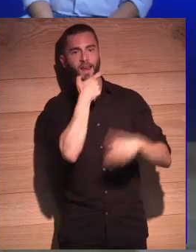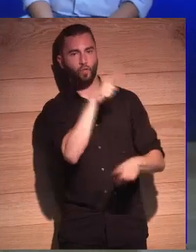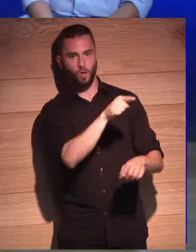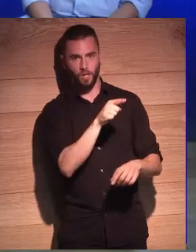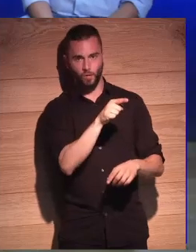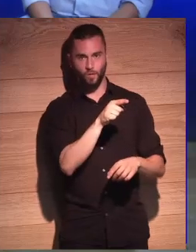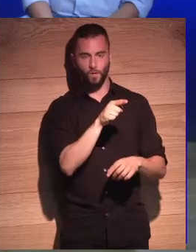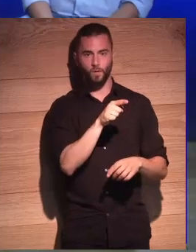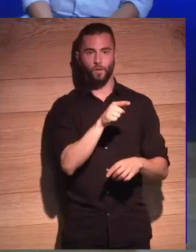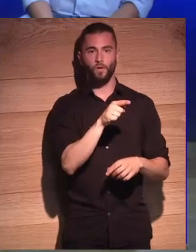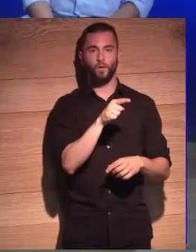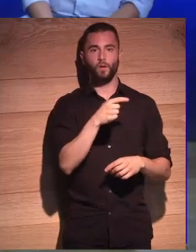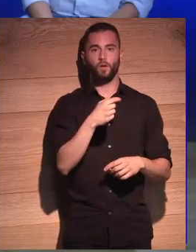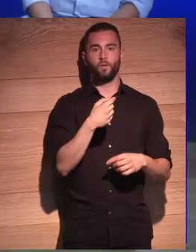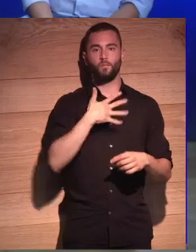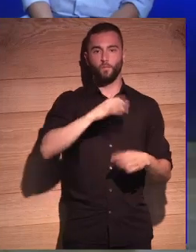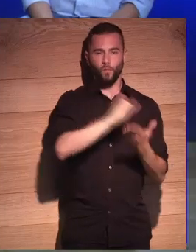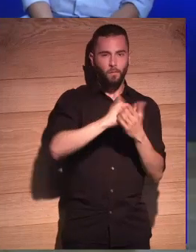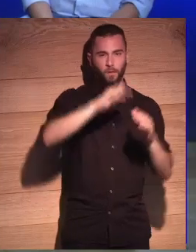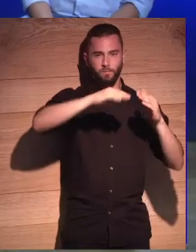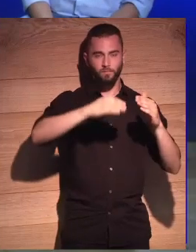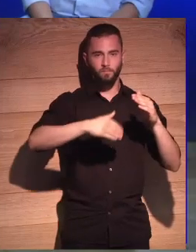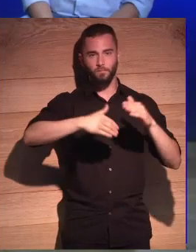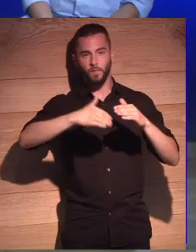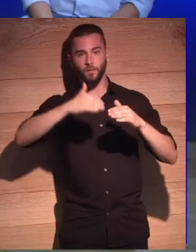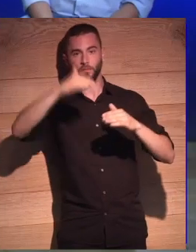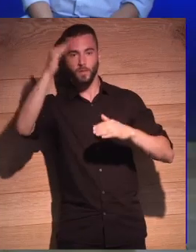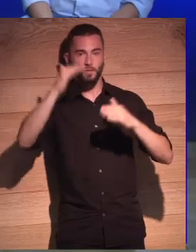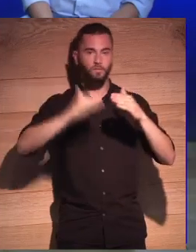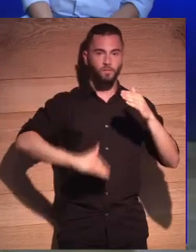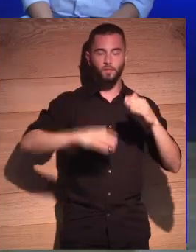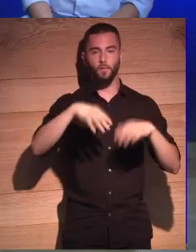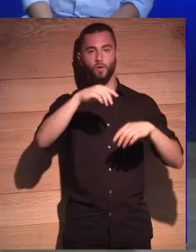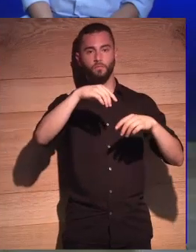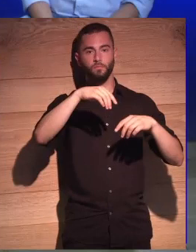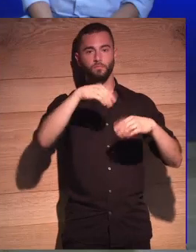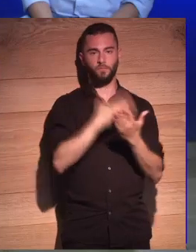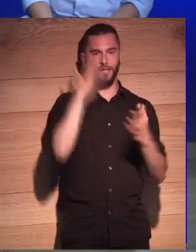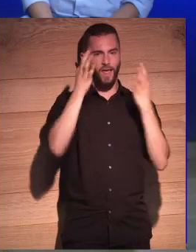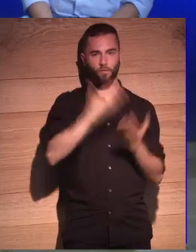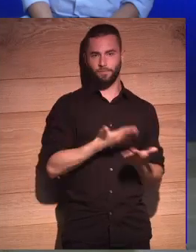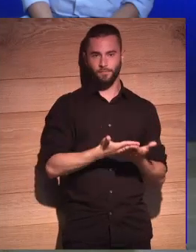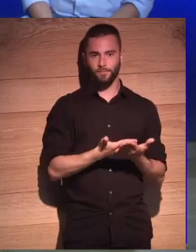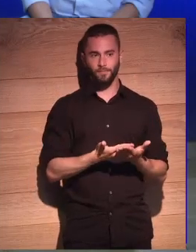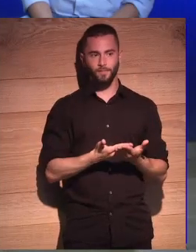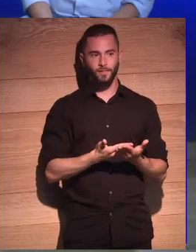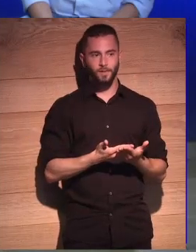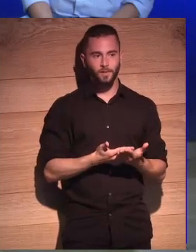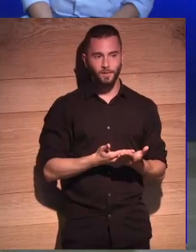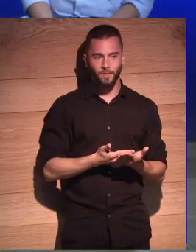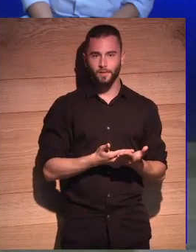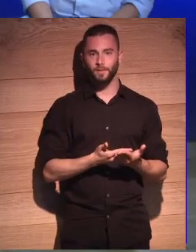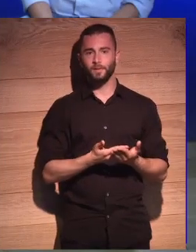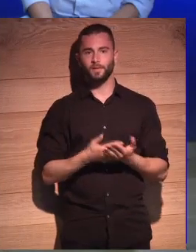in content, in the UK, and sometimes you can see that everything is going fine, and at some point